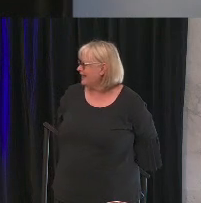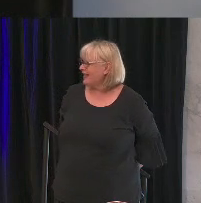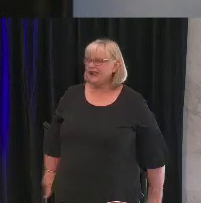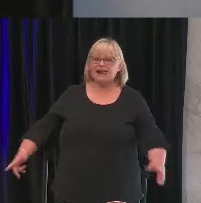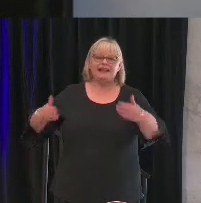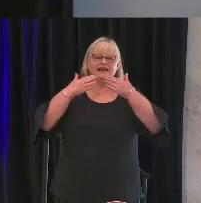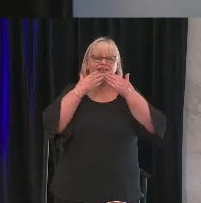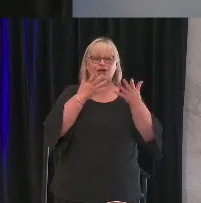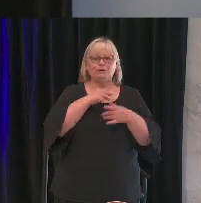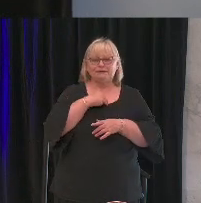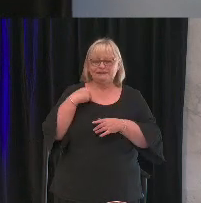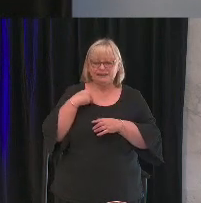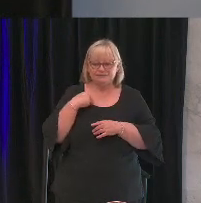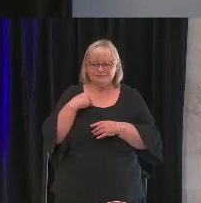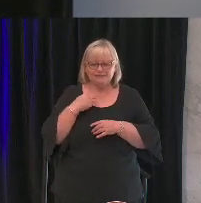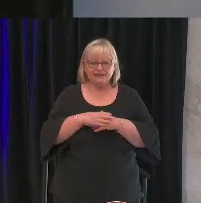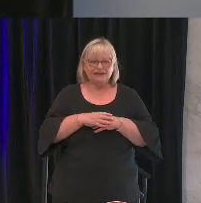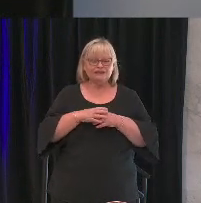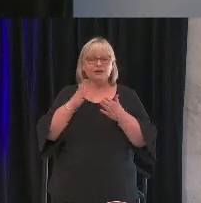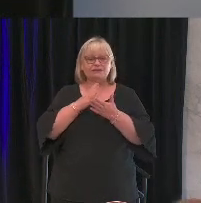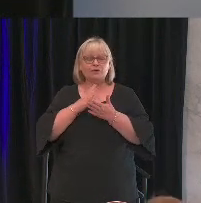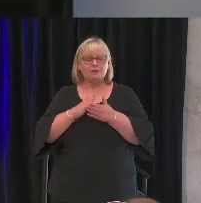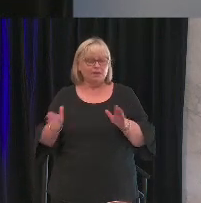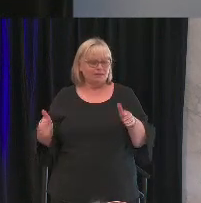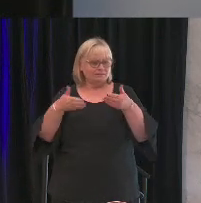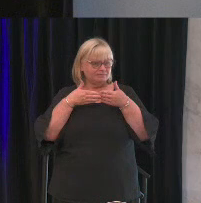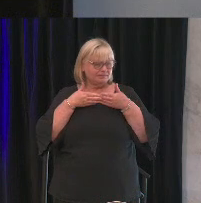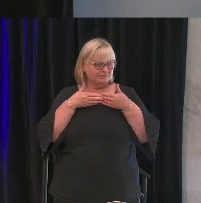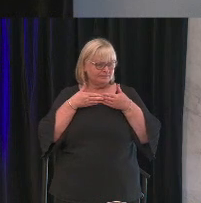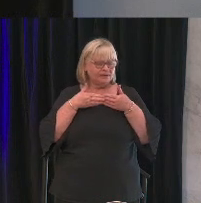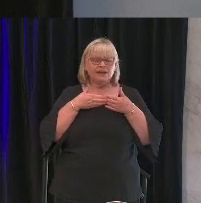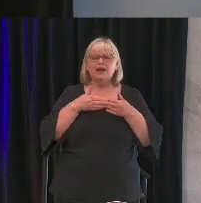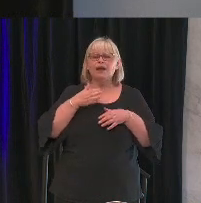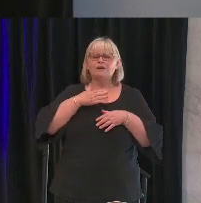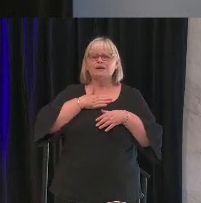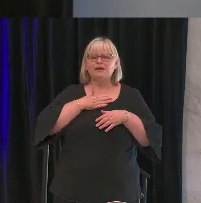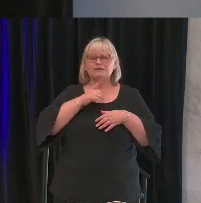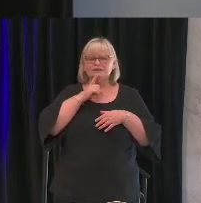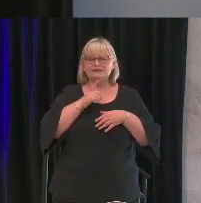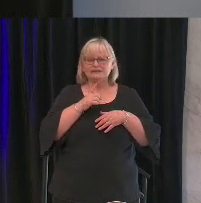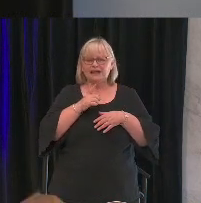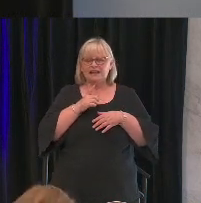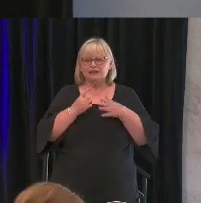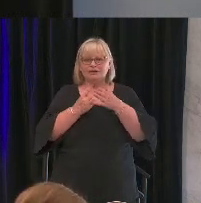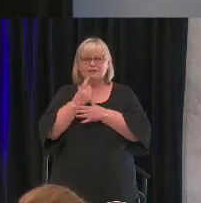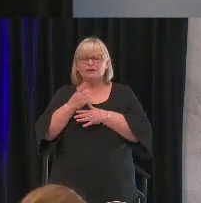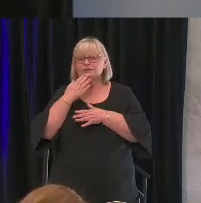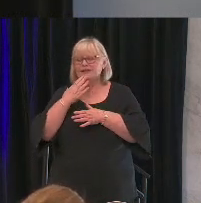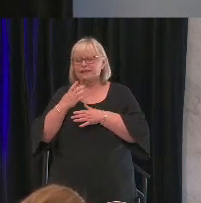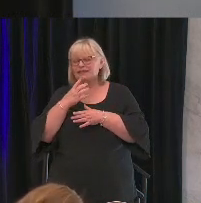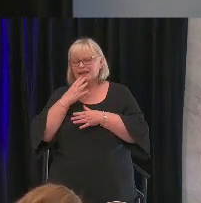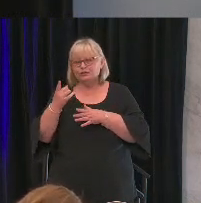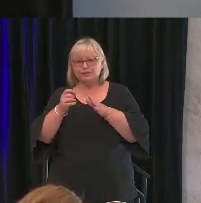Thank you, Minister. Now, that brings the formal proceedings to a close. And again, I would also like to take the opportunity to thank the Prime